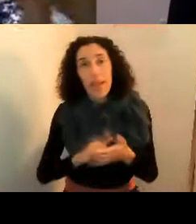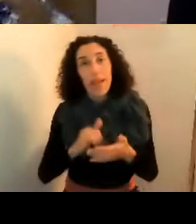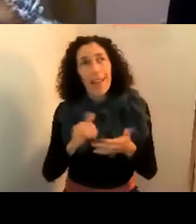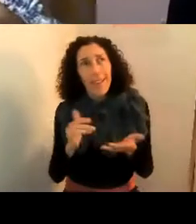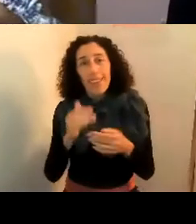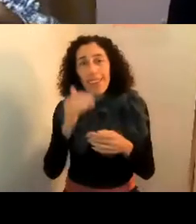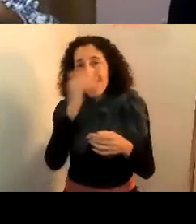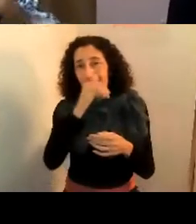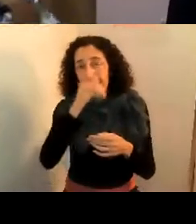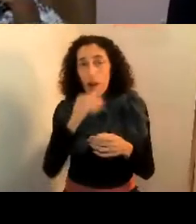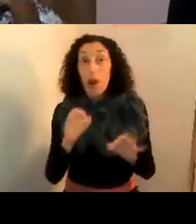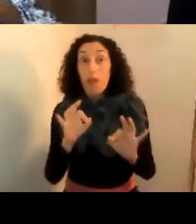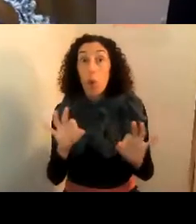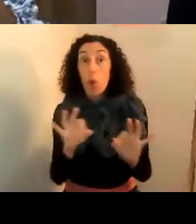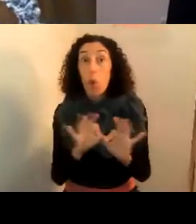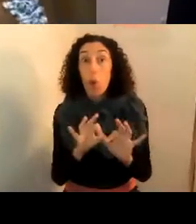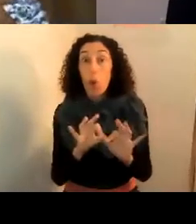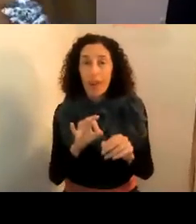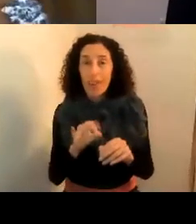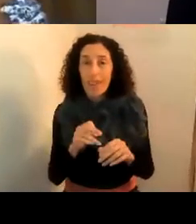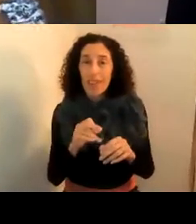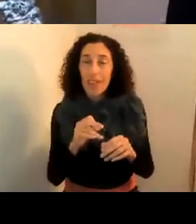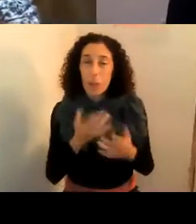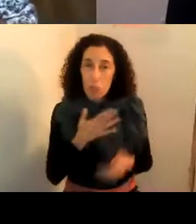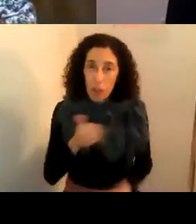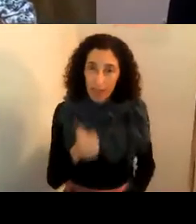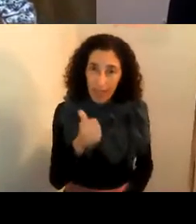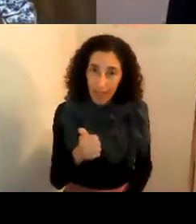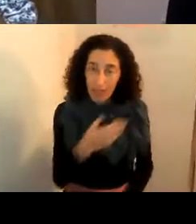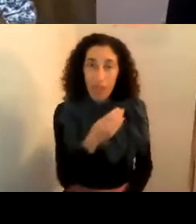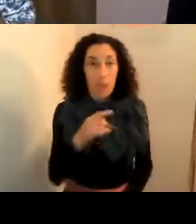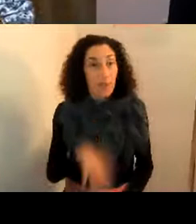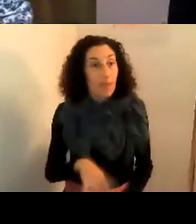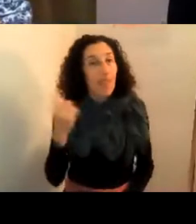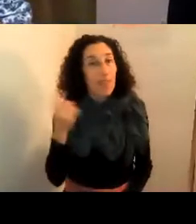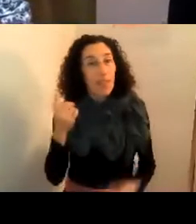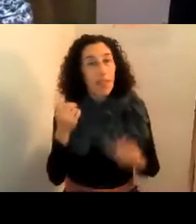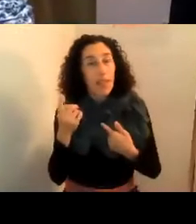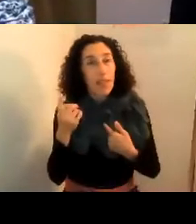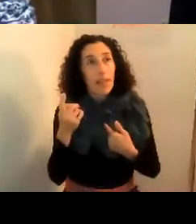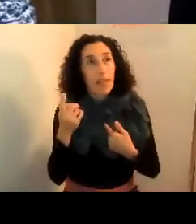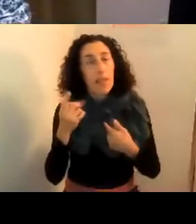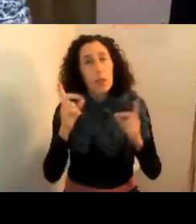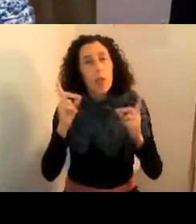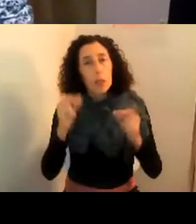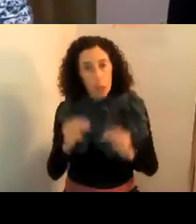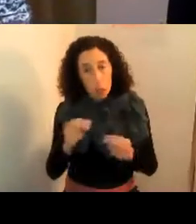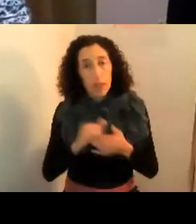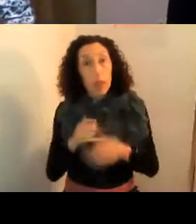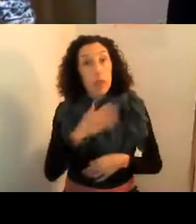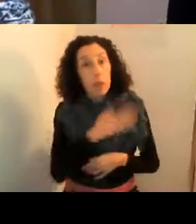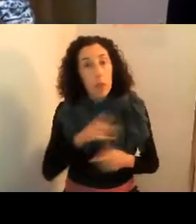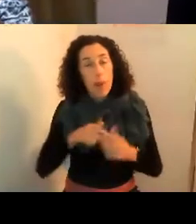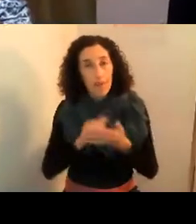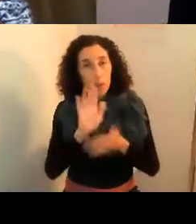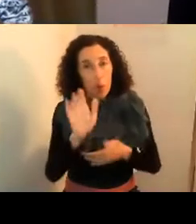divesting personally from our attachment to our labor in order to matter, mm-hmm. is the